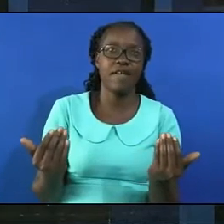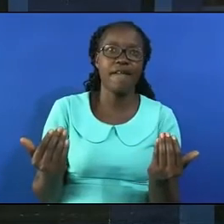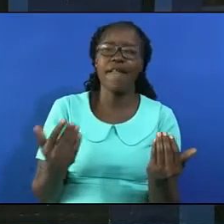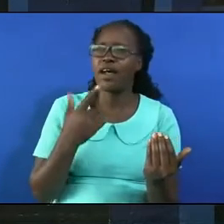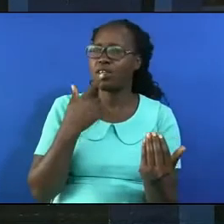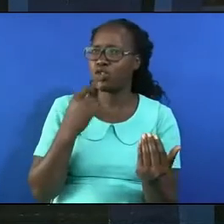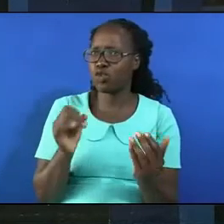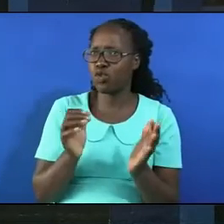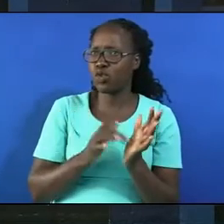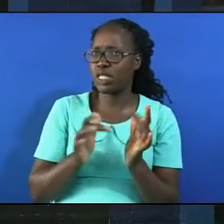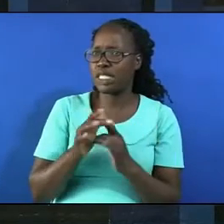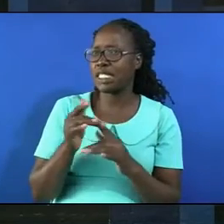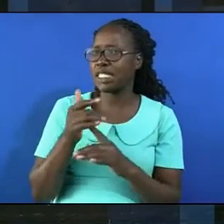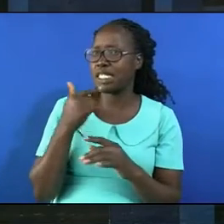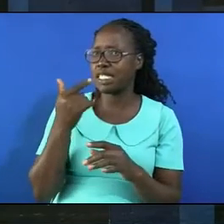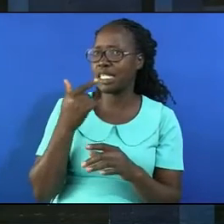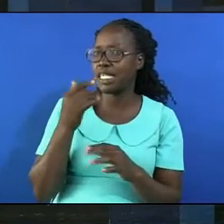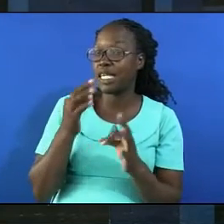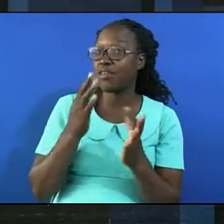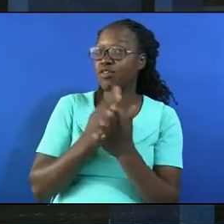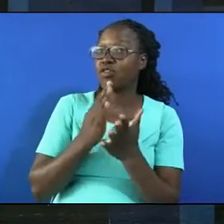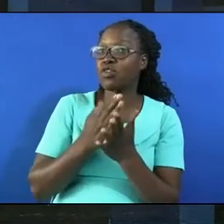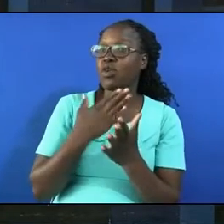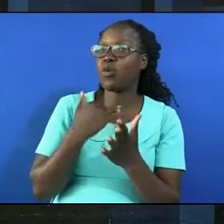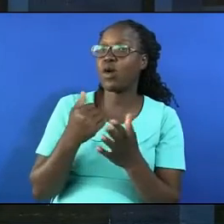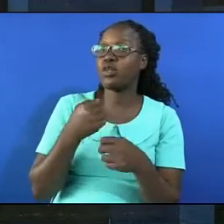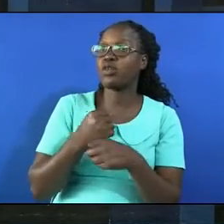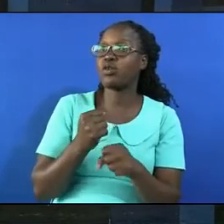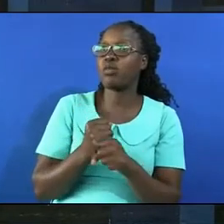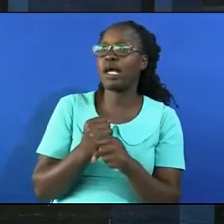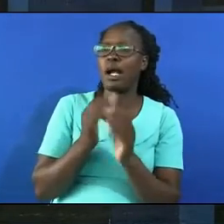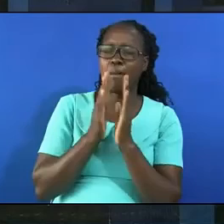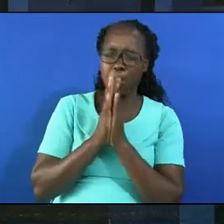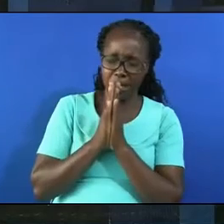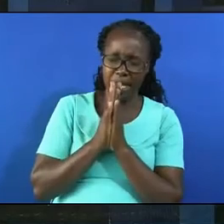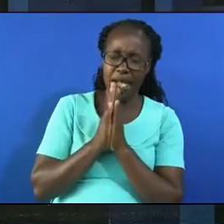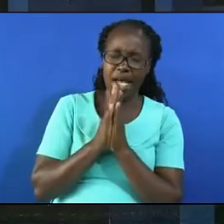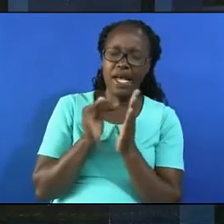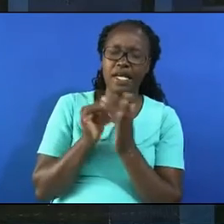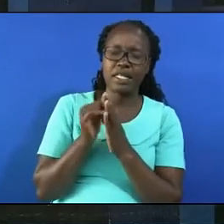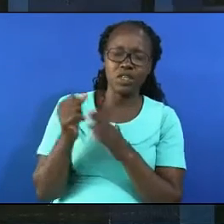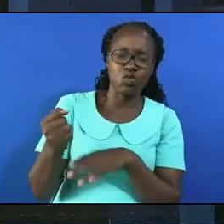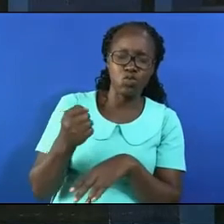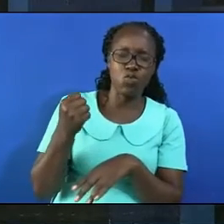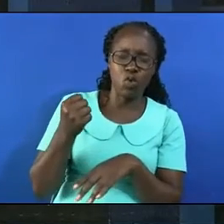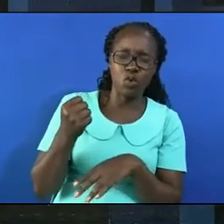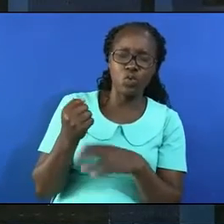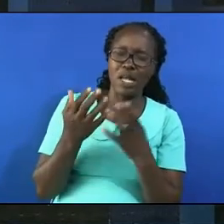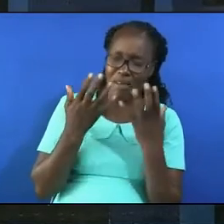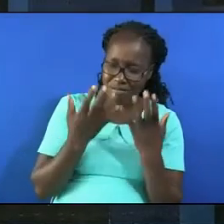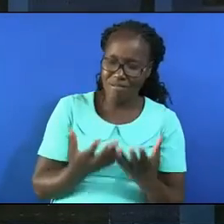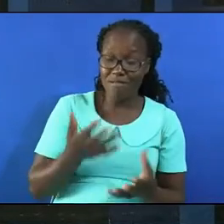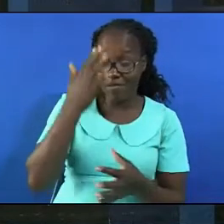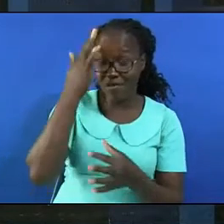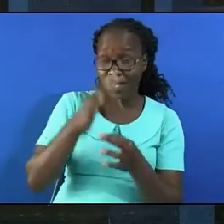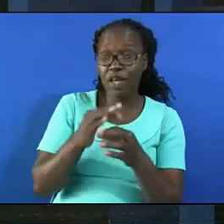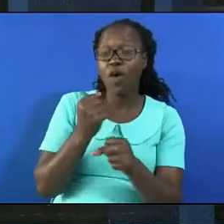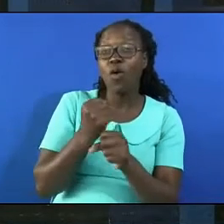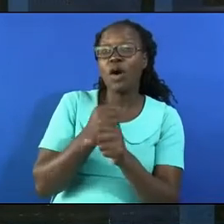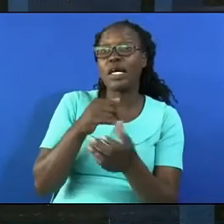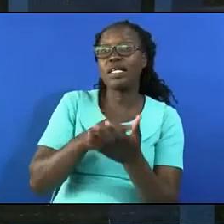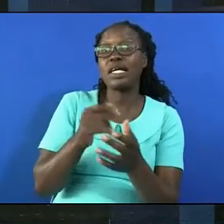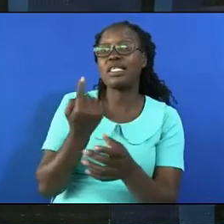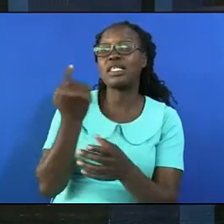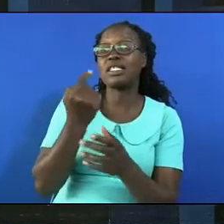and so Jesus said, if you really want to make prayer that will hold water, do it as a single